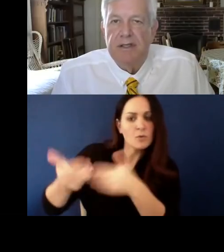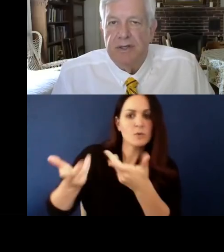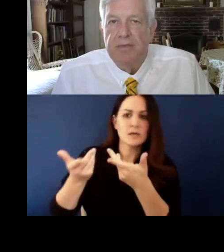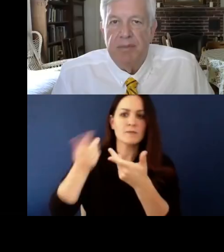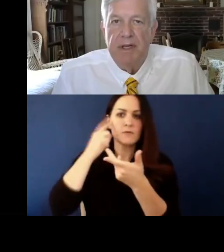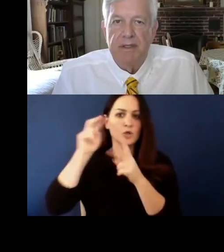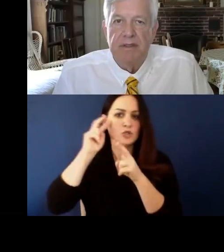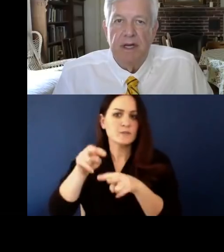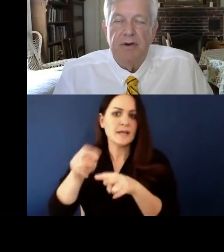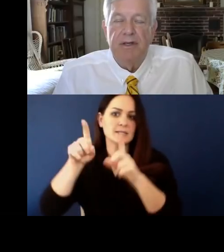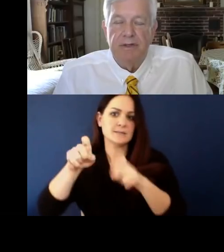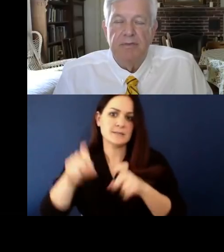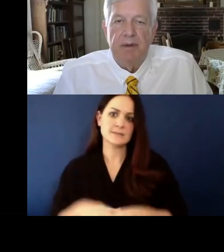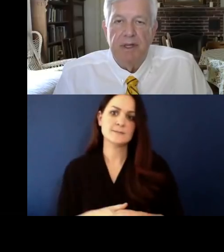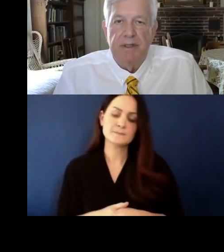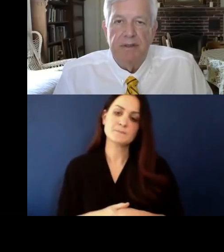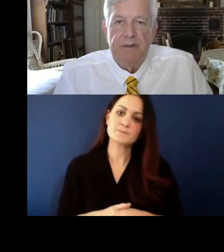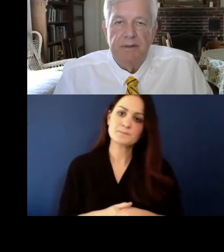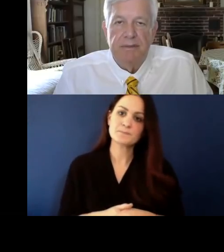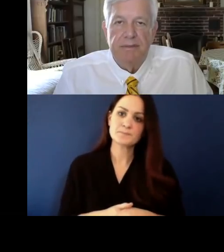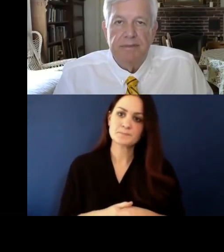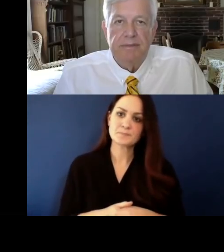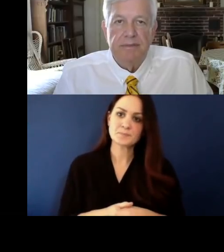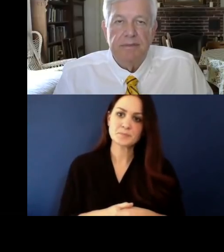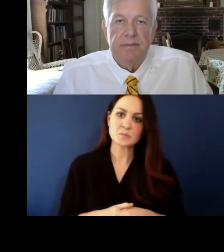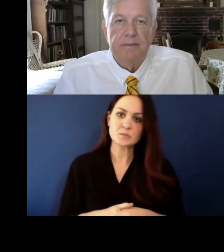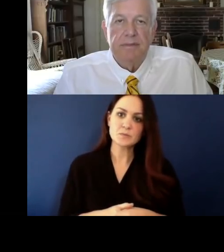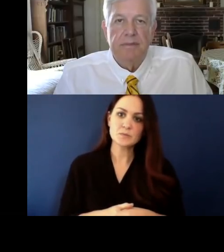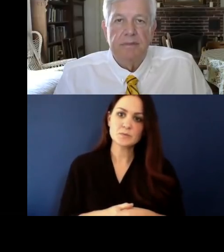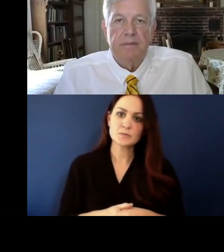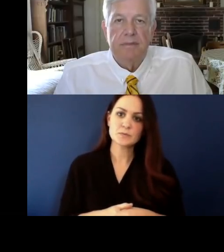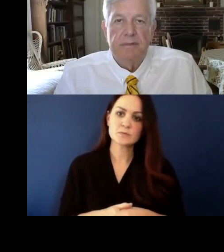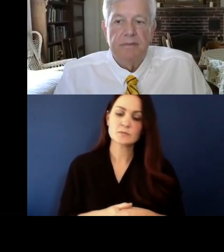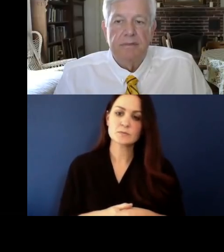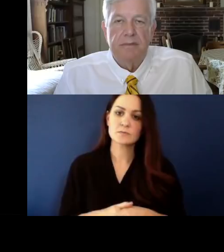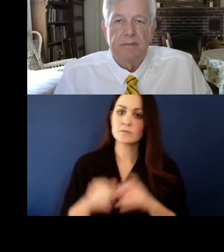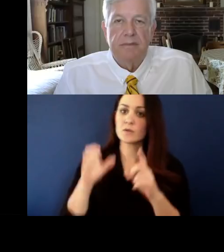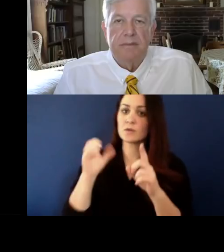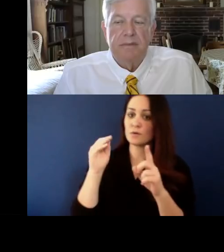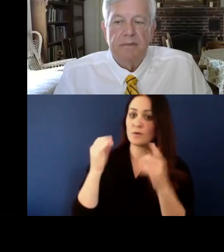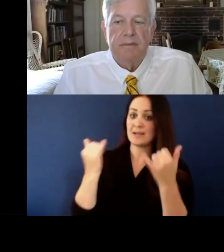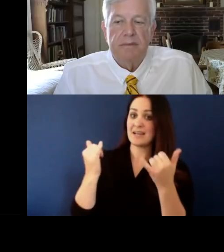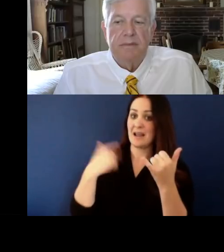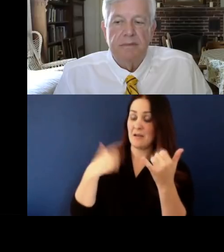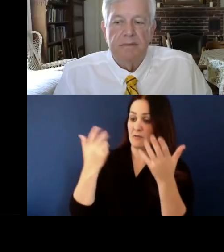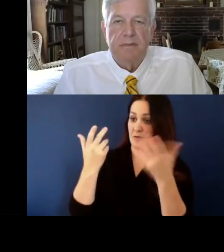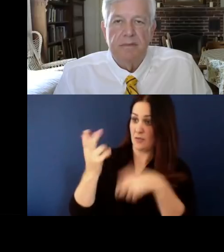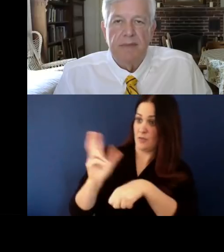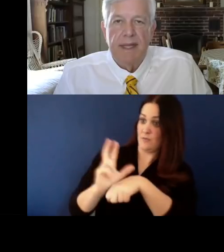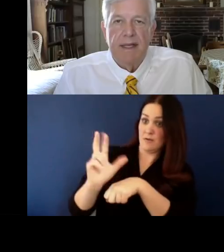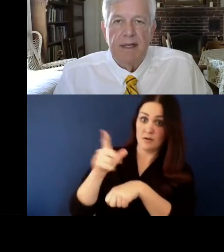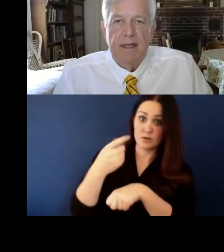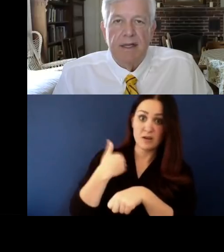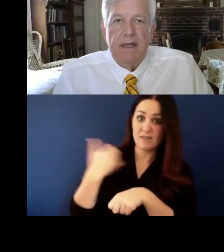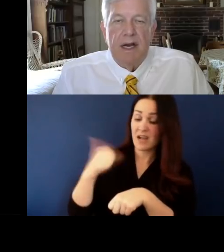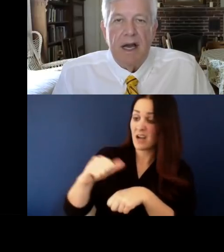in the student population, undergraduate student population. Good. With that, Marshall, we are at the top of the hour. Do you have any closing